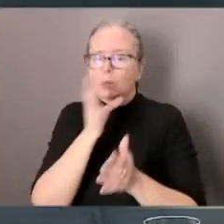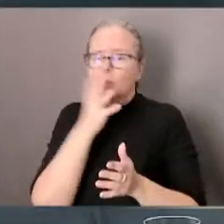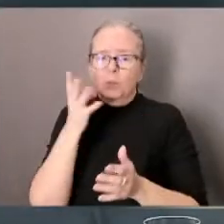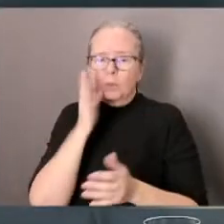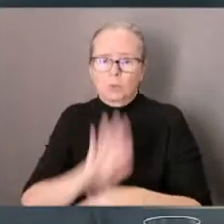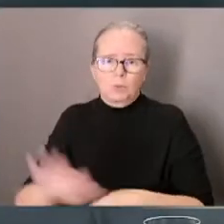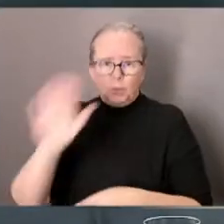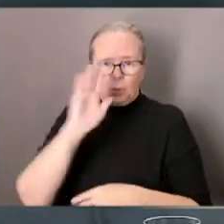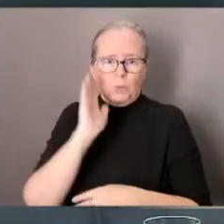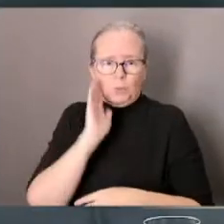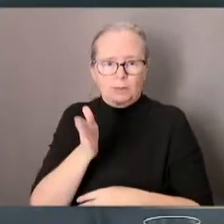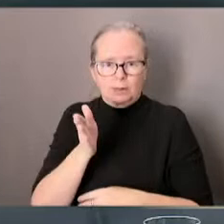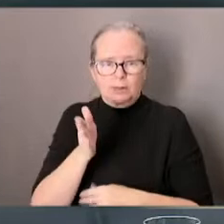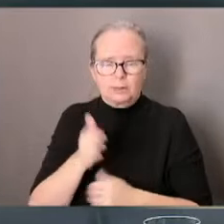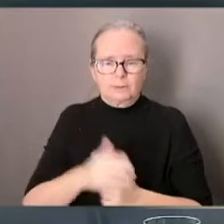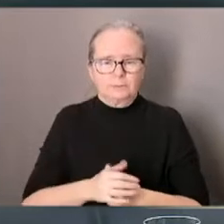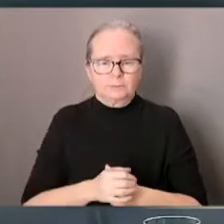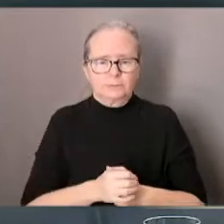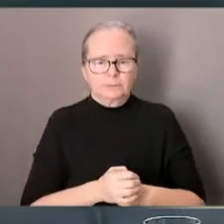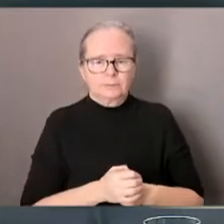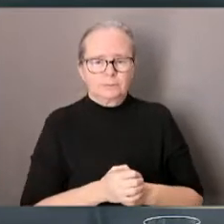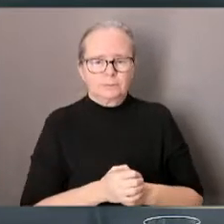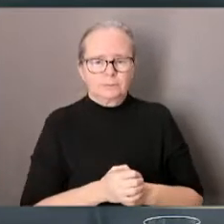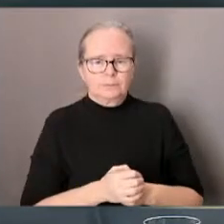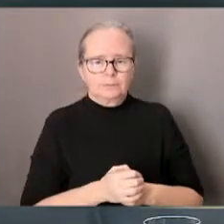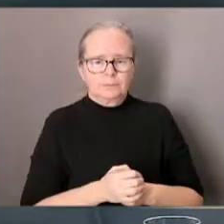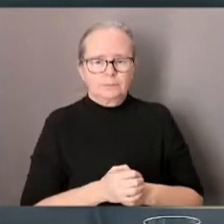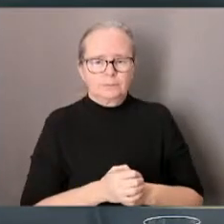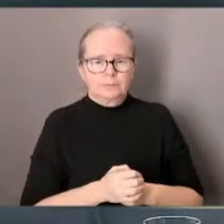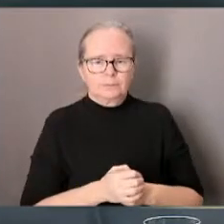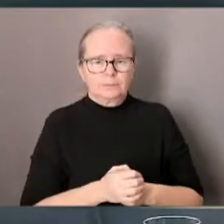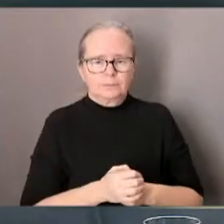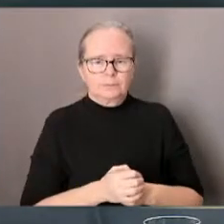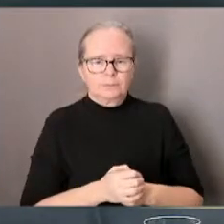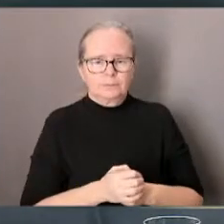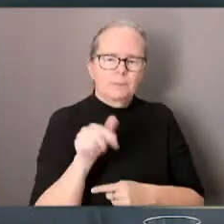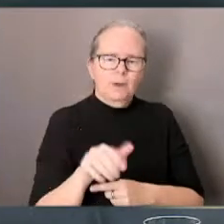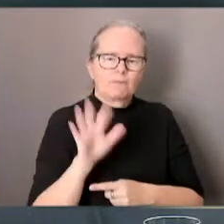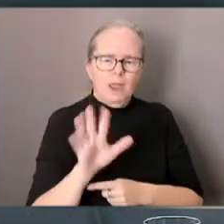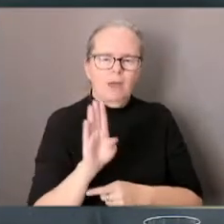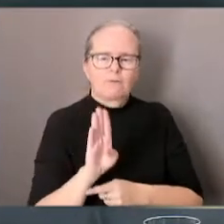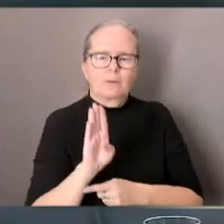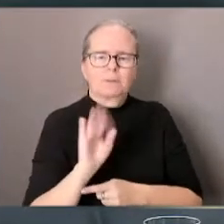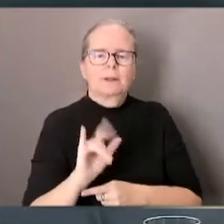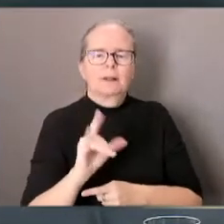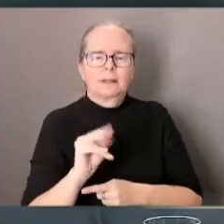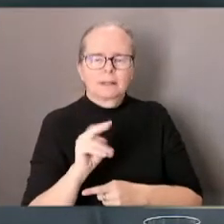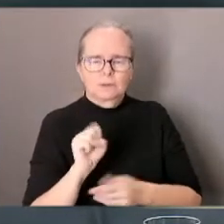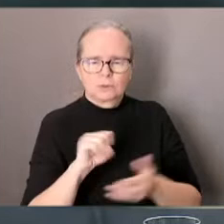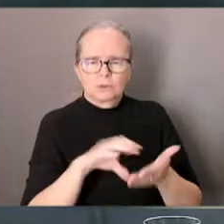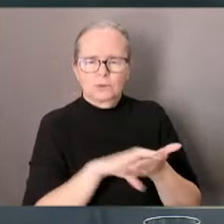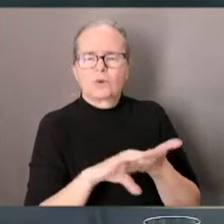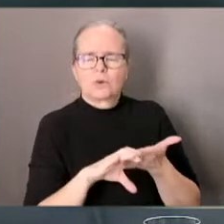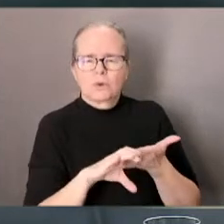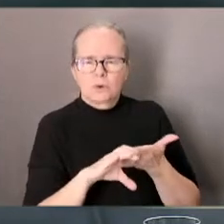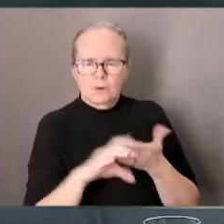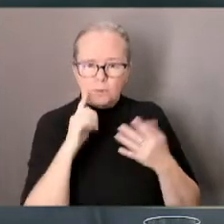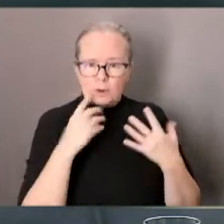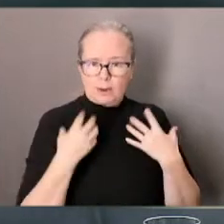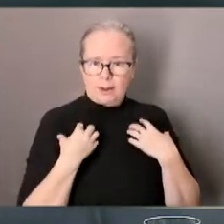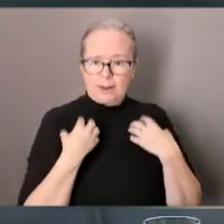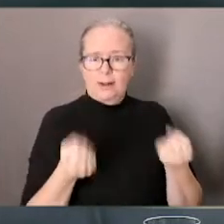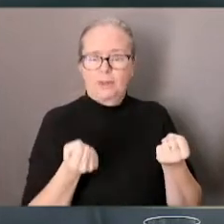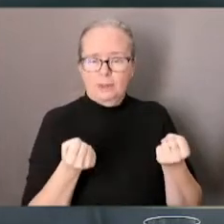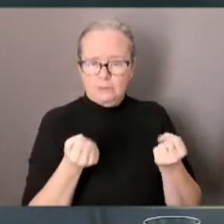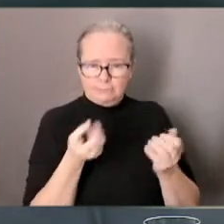this government has announced 3.5 billion dollars in health-related capital funding over the next three years and given that a significant portion